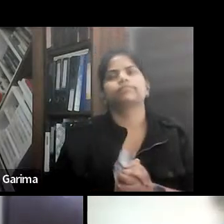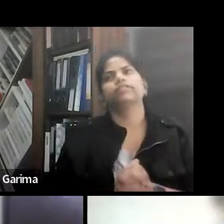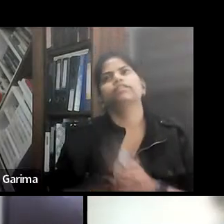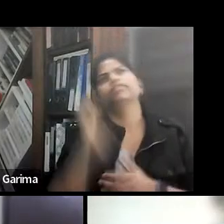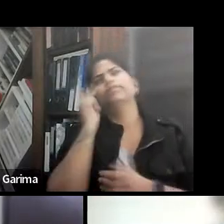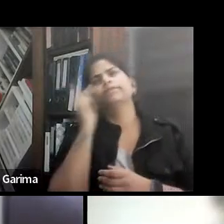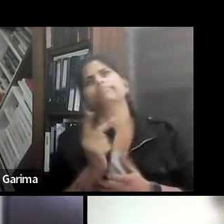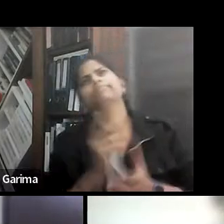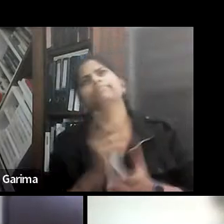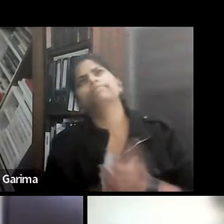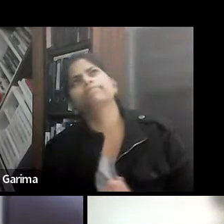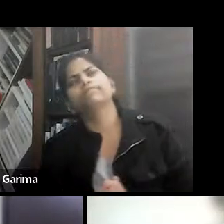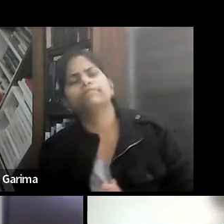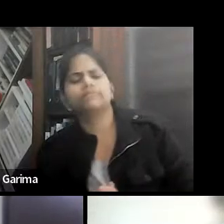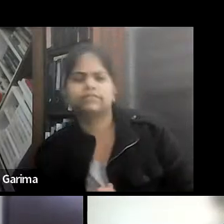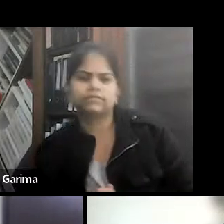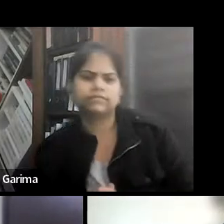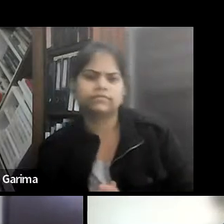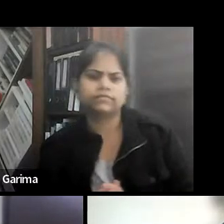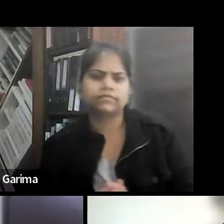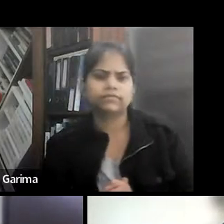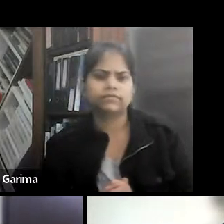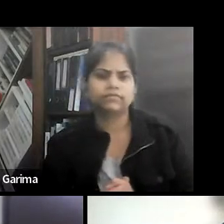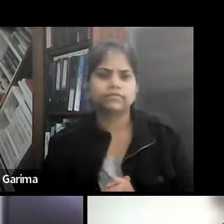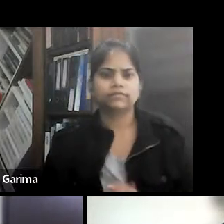The narrative.